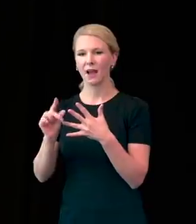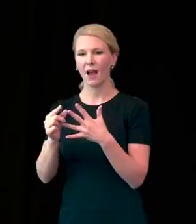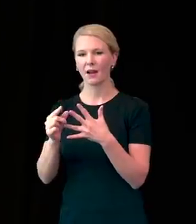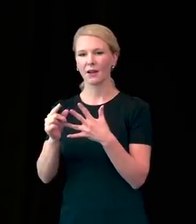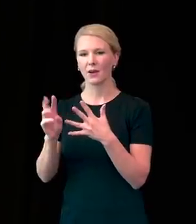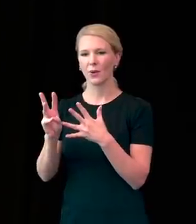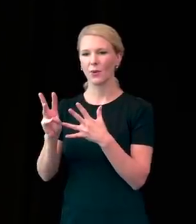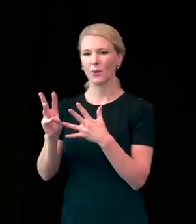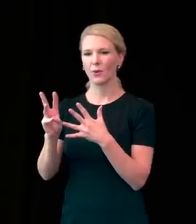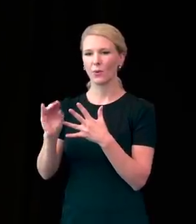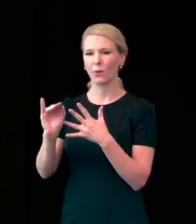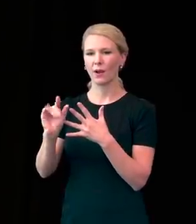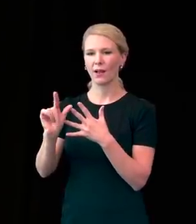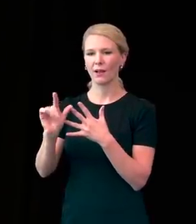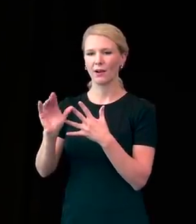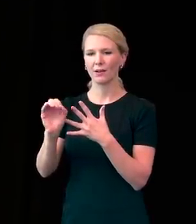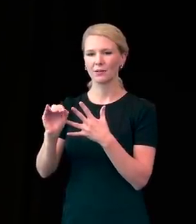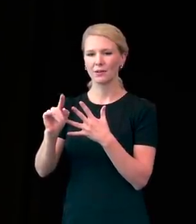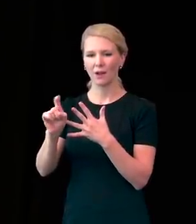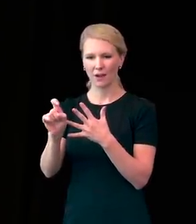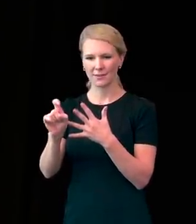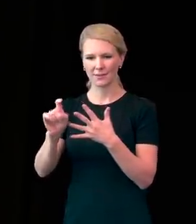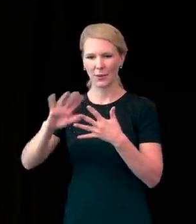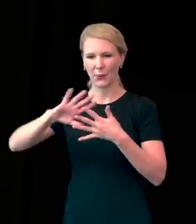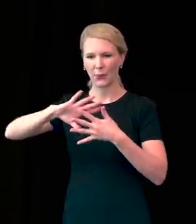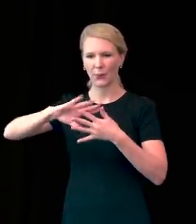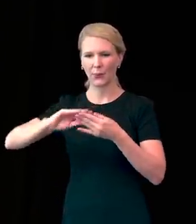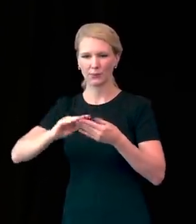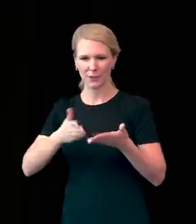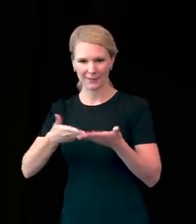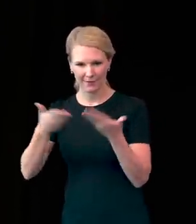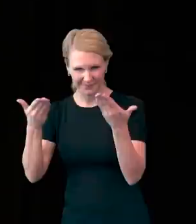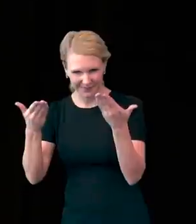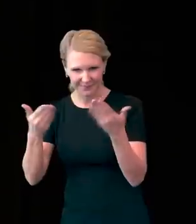Wilcox, President of the Washington State University